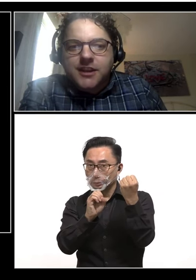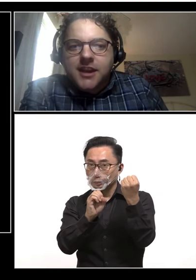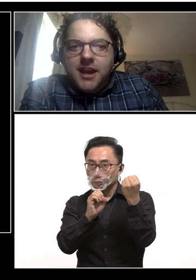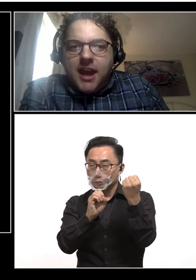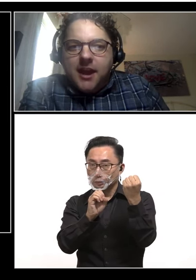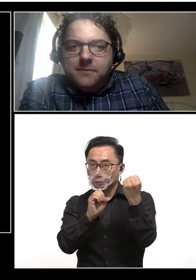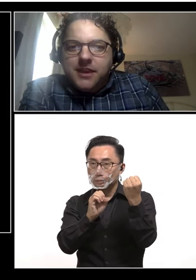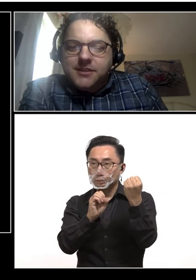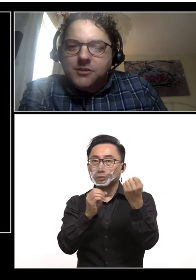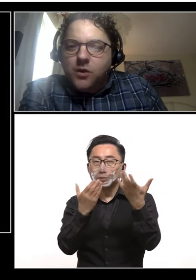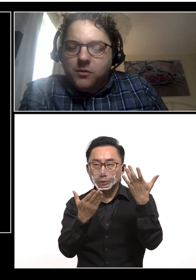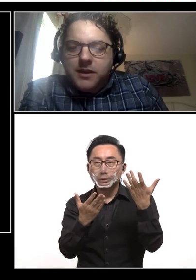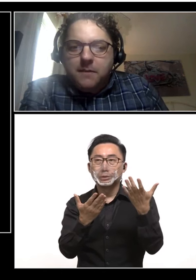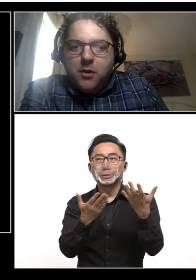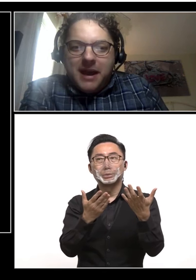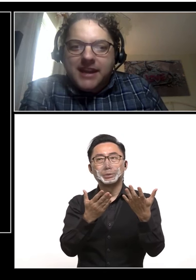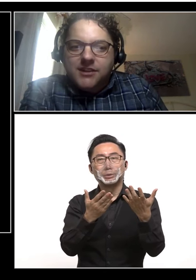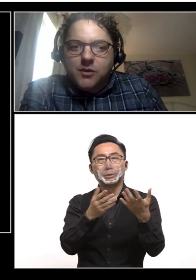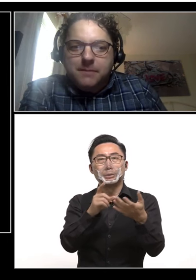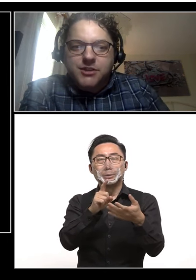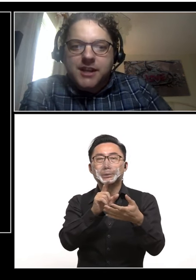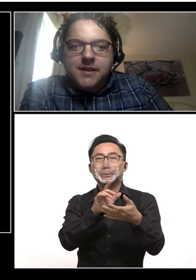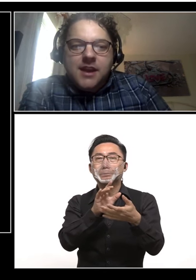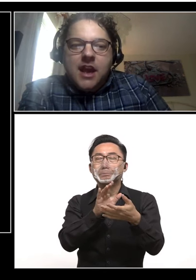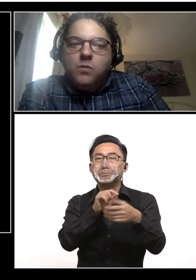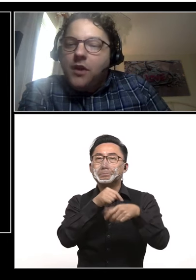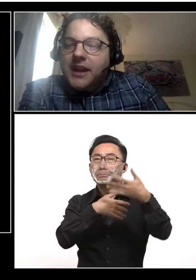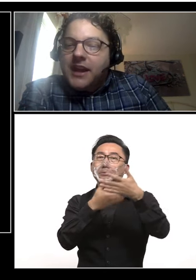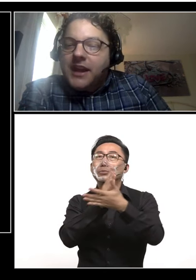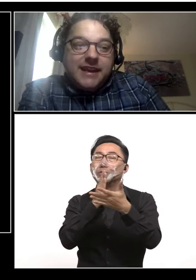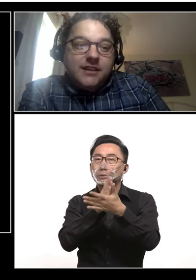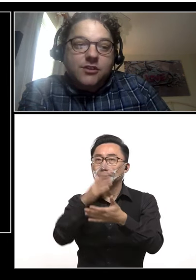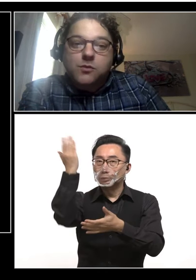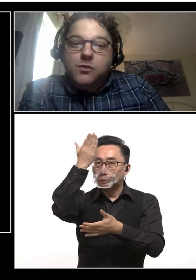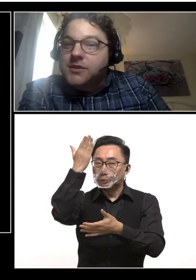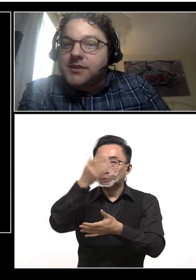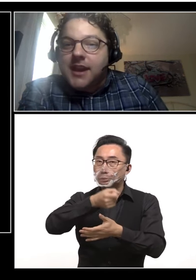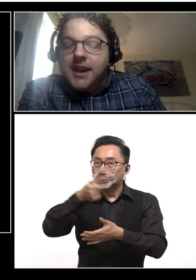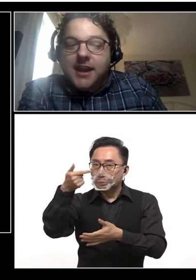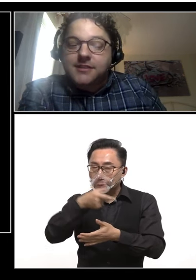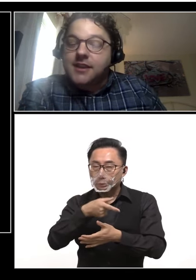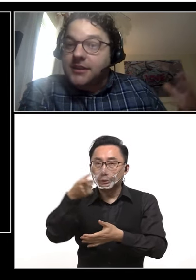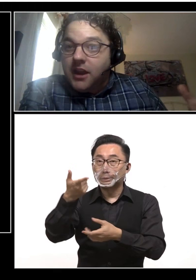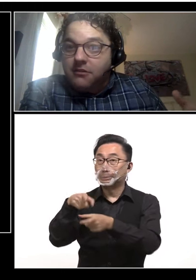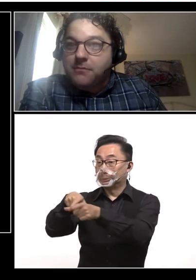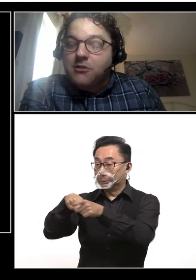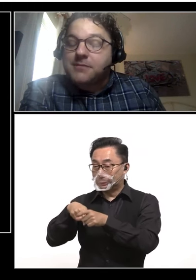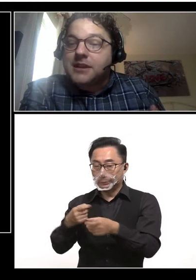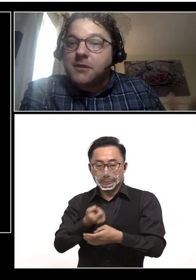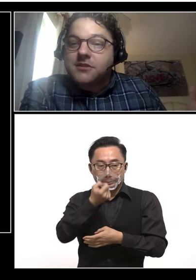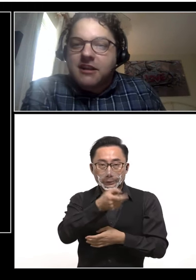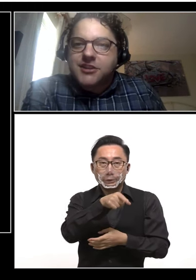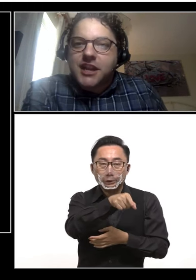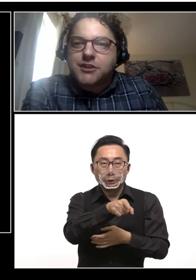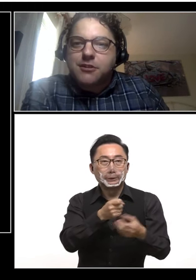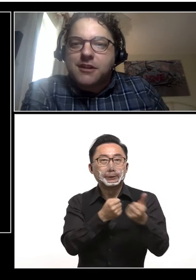country, is what we can put back into our budget. And what that goes back in towards is our other programs, our